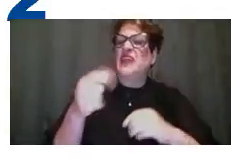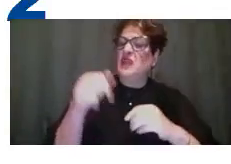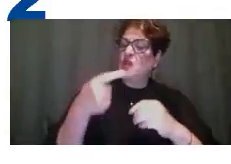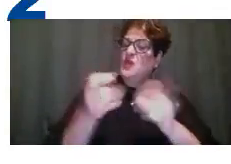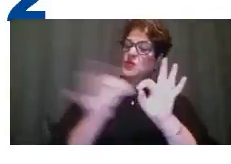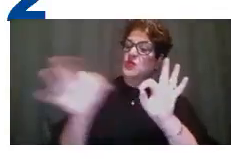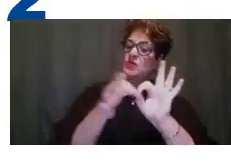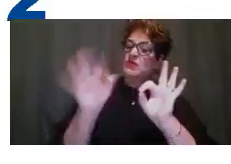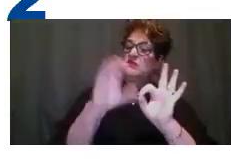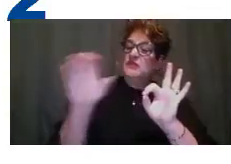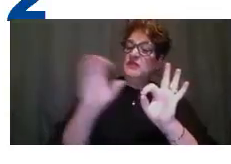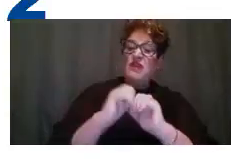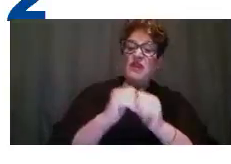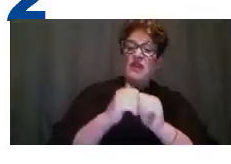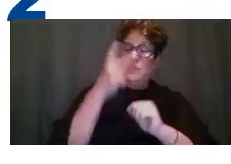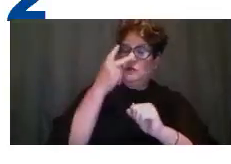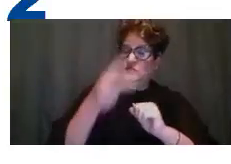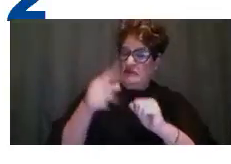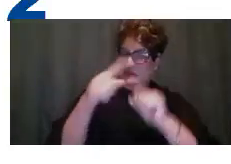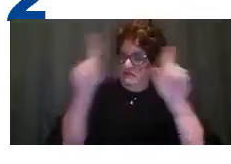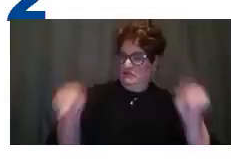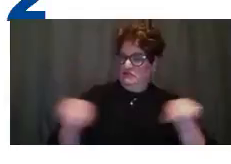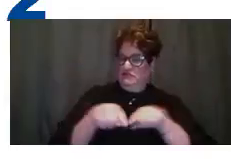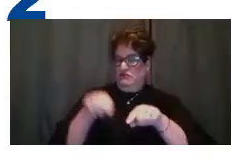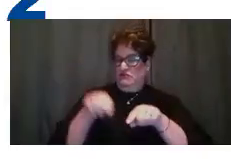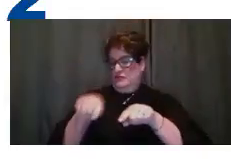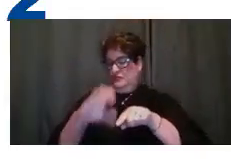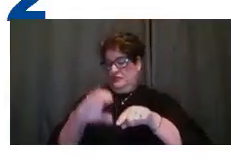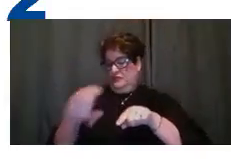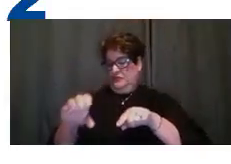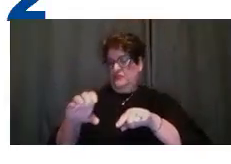by using the button at the bottom of the screen. Next slide, please.